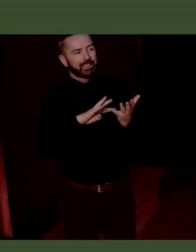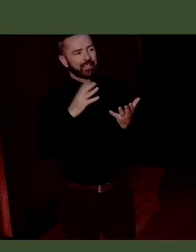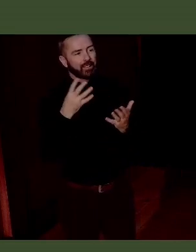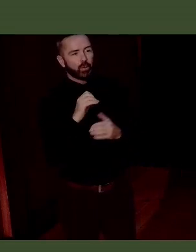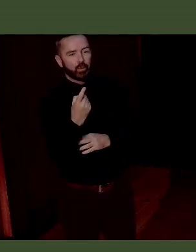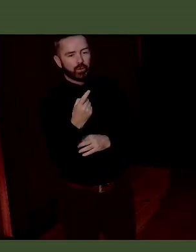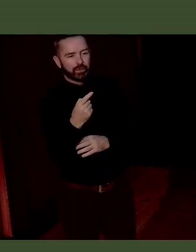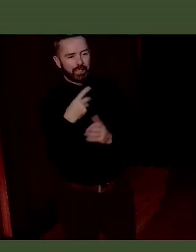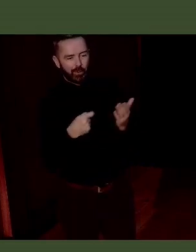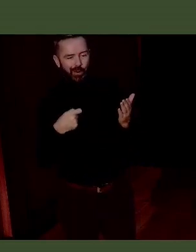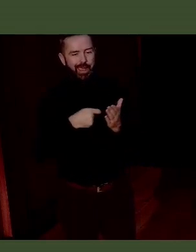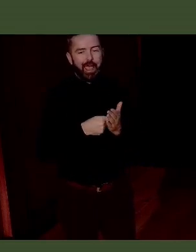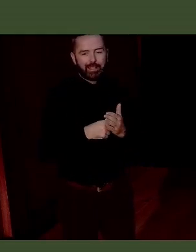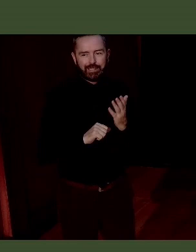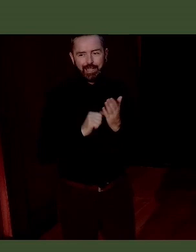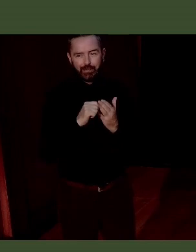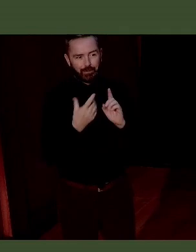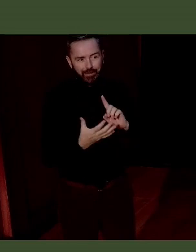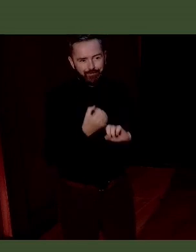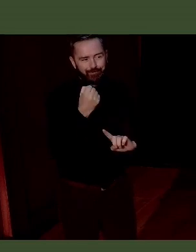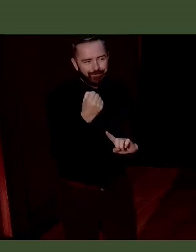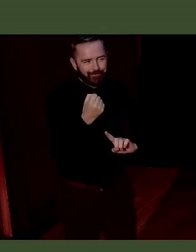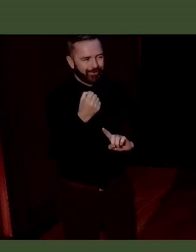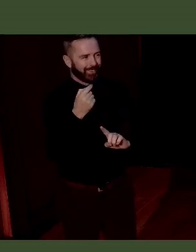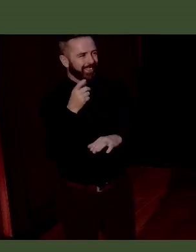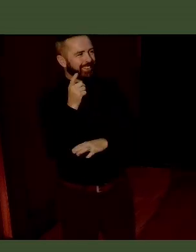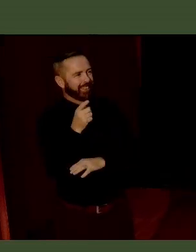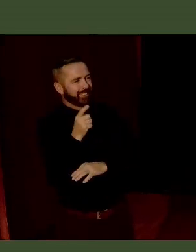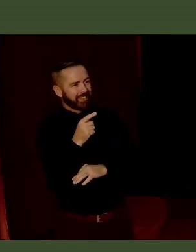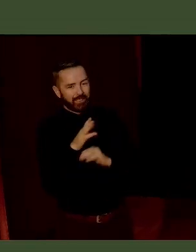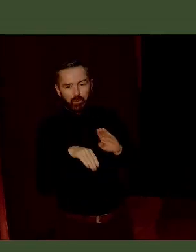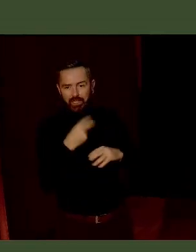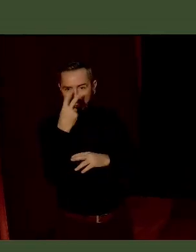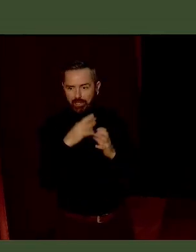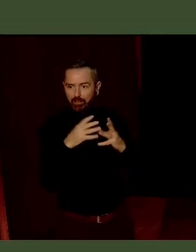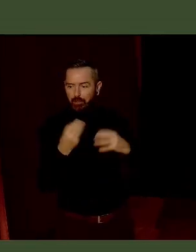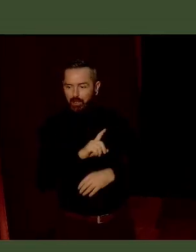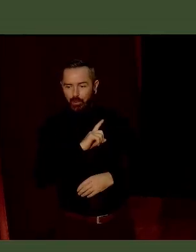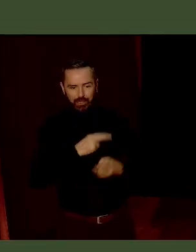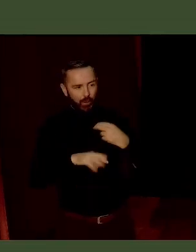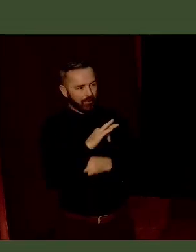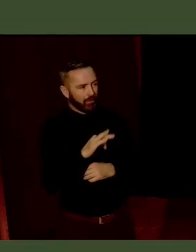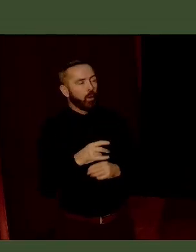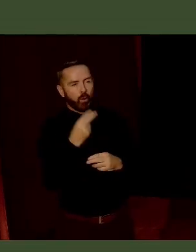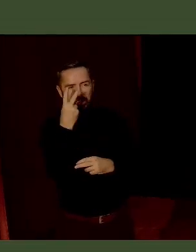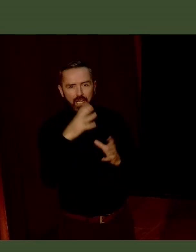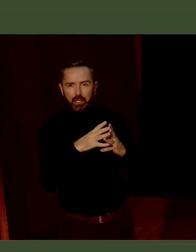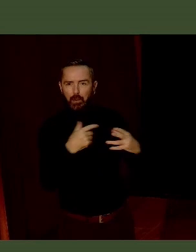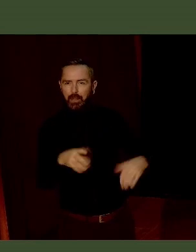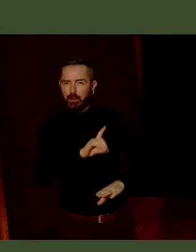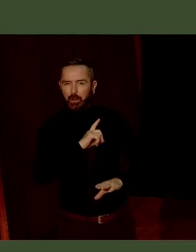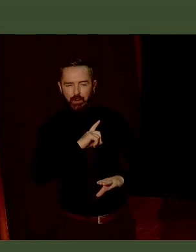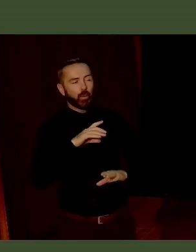15 to get yourself within striking distance. And that's incidentally where the Night of the Big Wind comes from. But I remember the Night of the Big Wind. If you